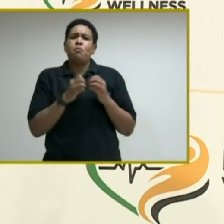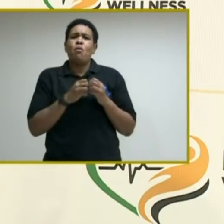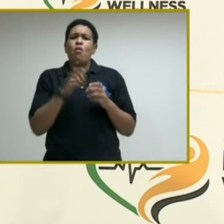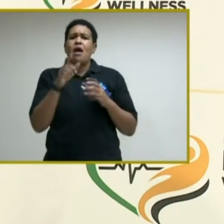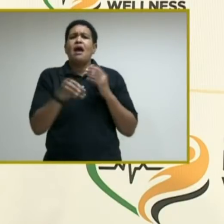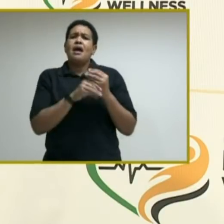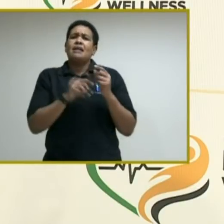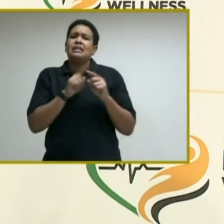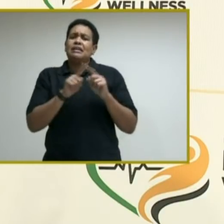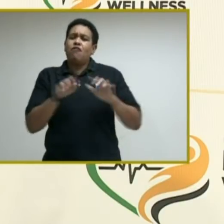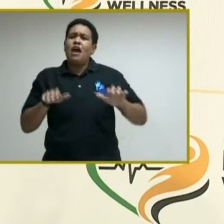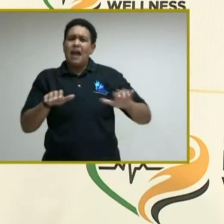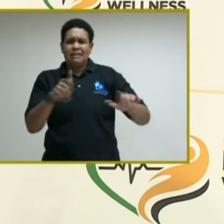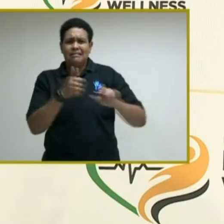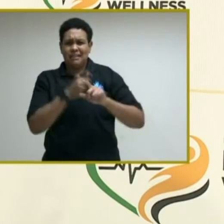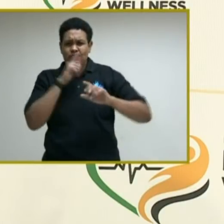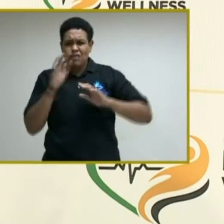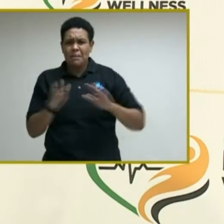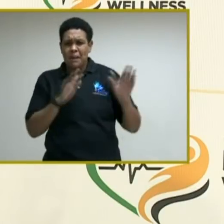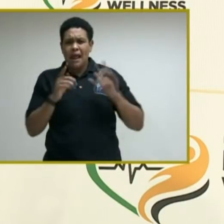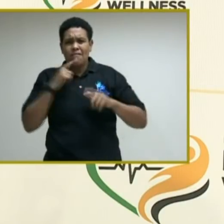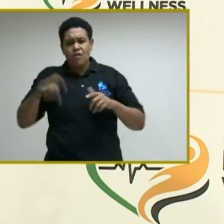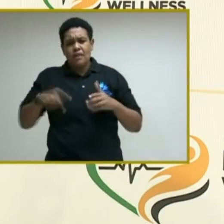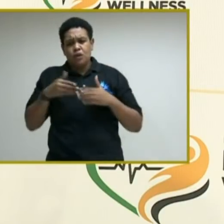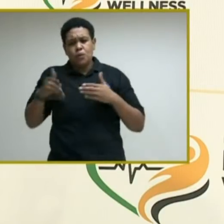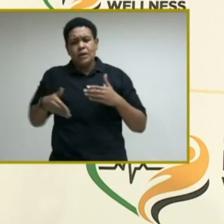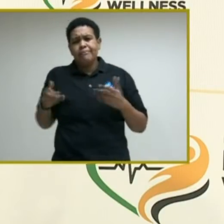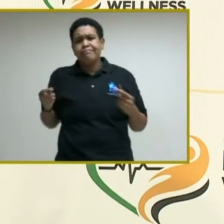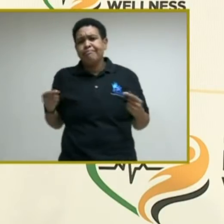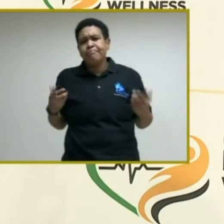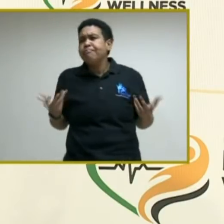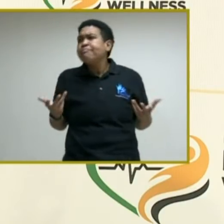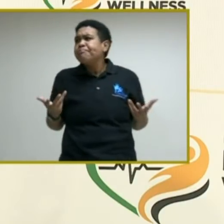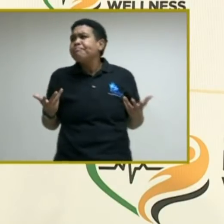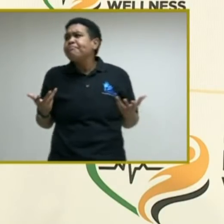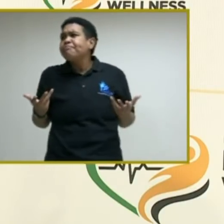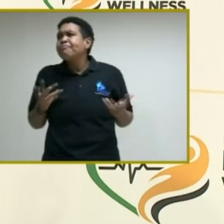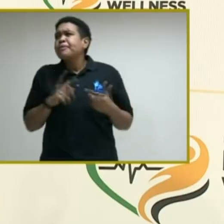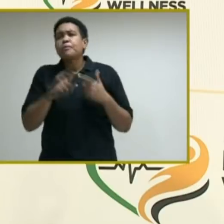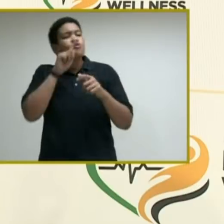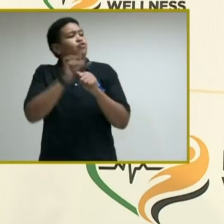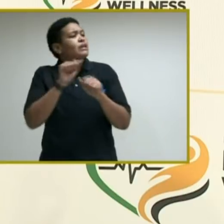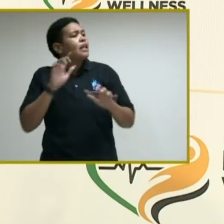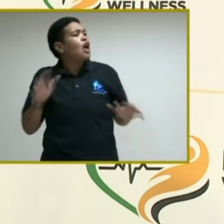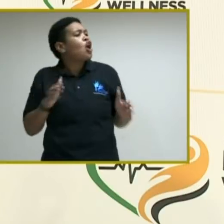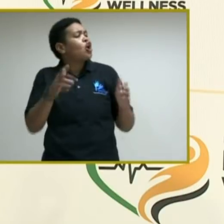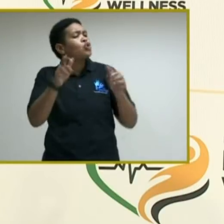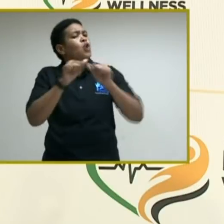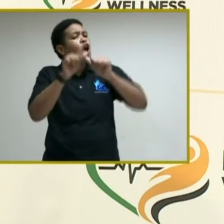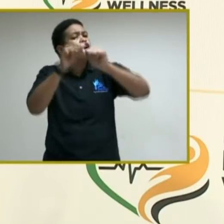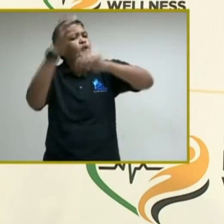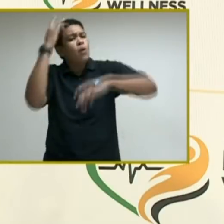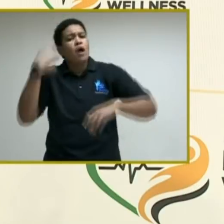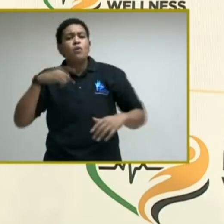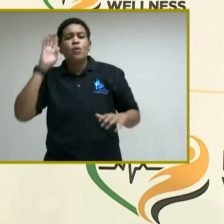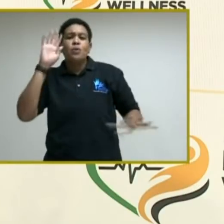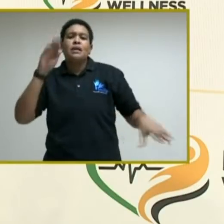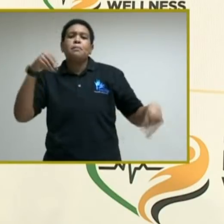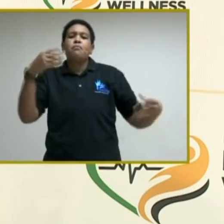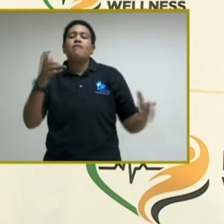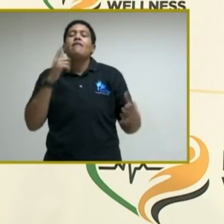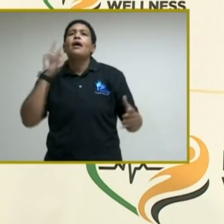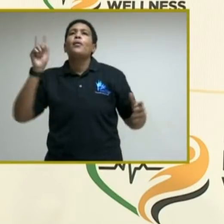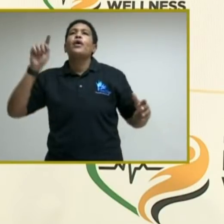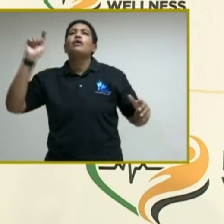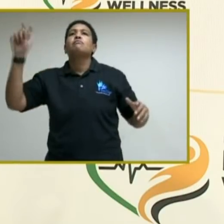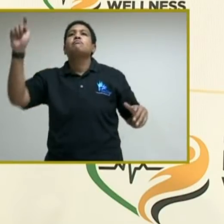of the activities that are planned for the weekend. And just to continue to encourage you, because we are going to provide the outlets.